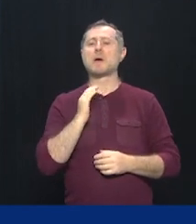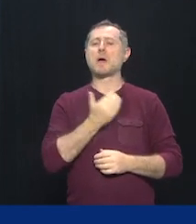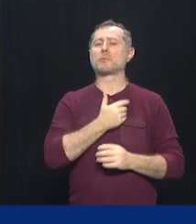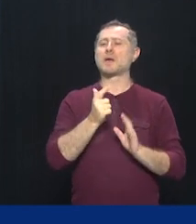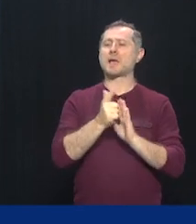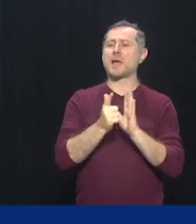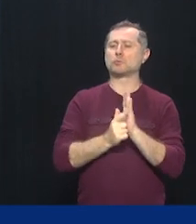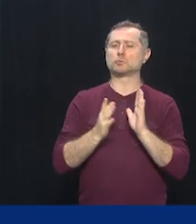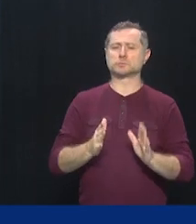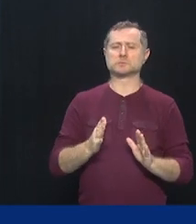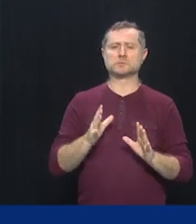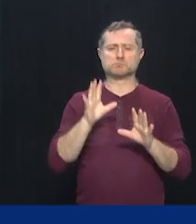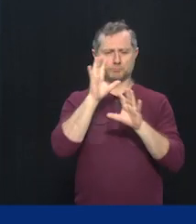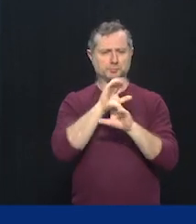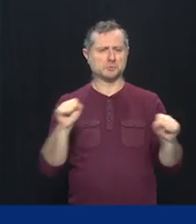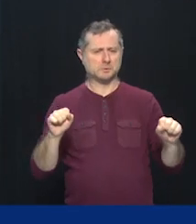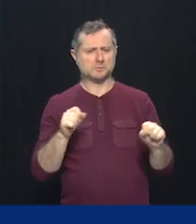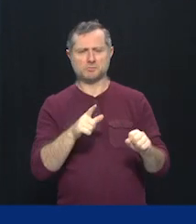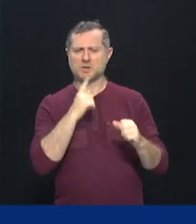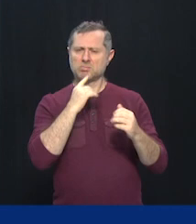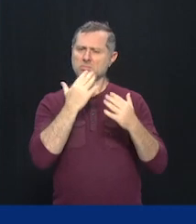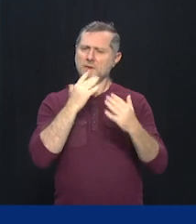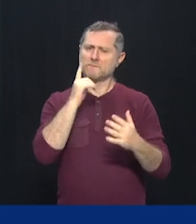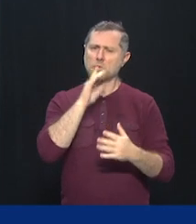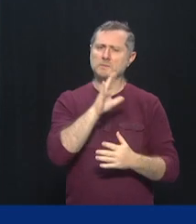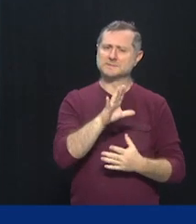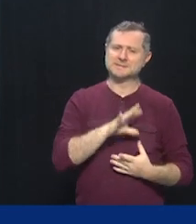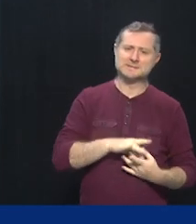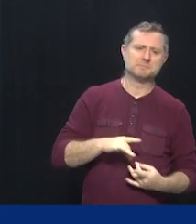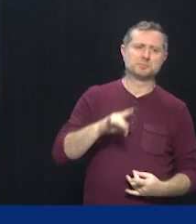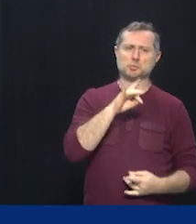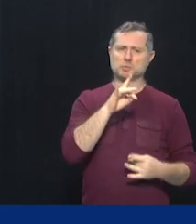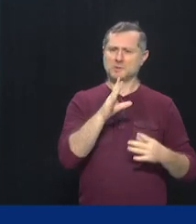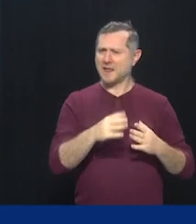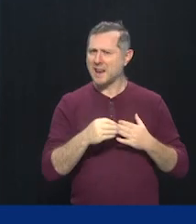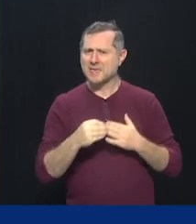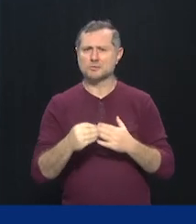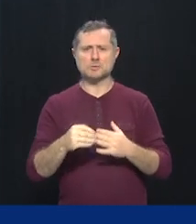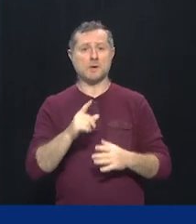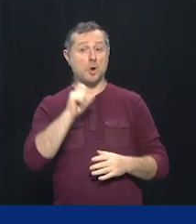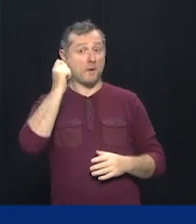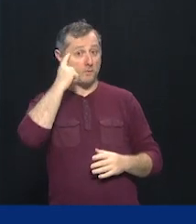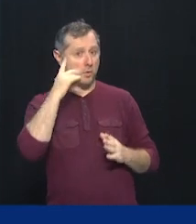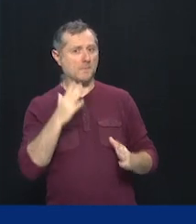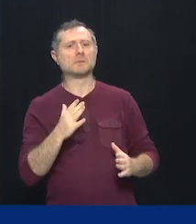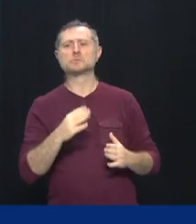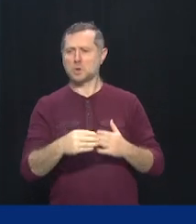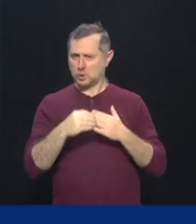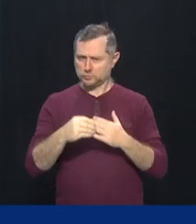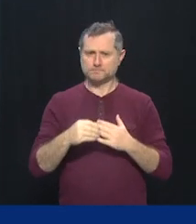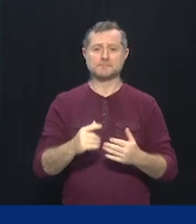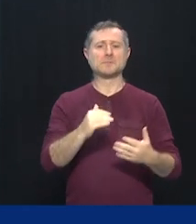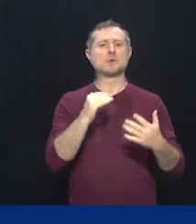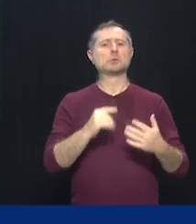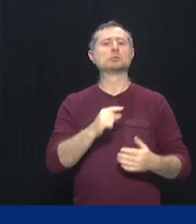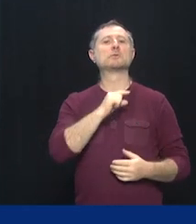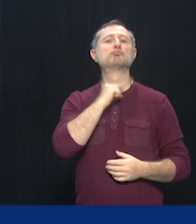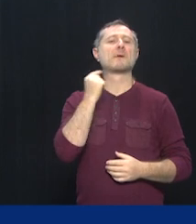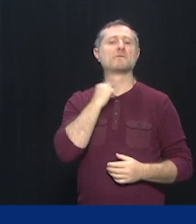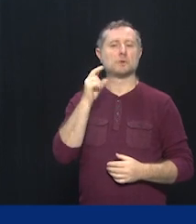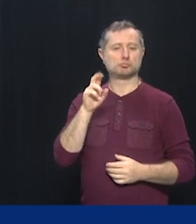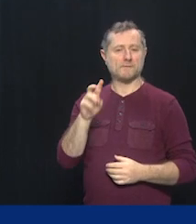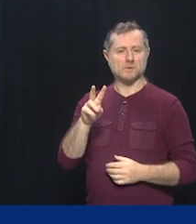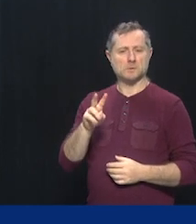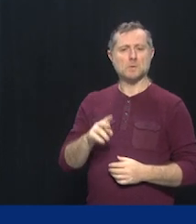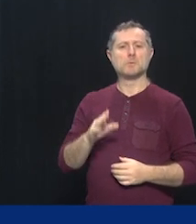you for your spiritual leadership as well as your governmental leadership as well. And I don't know if Reverend Blue is here. Okay,